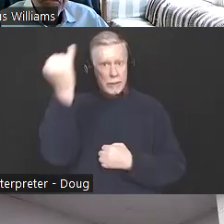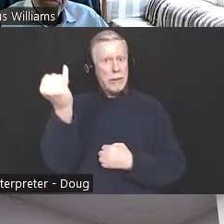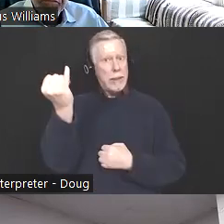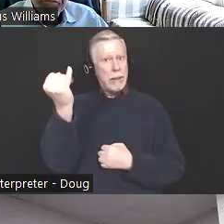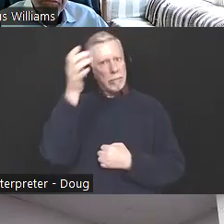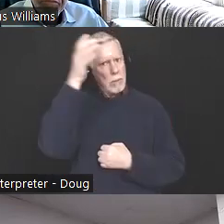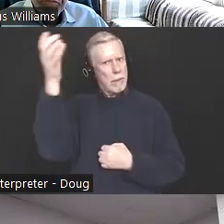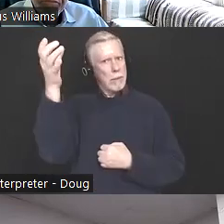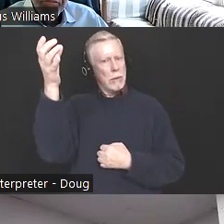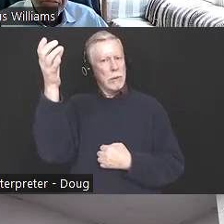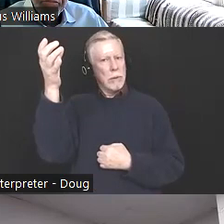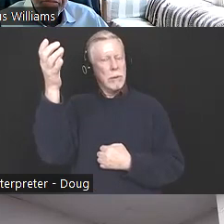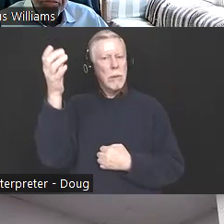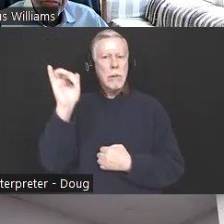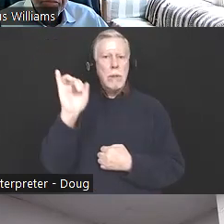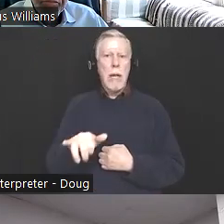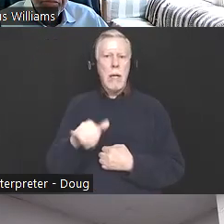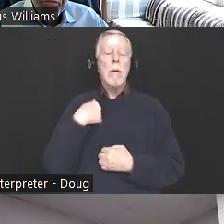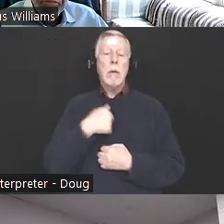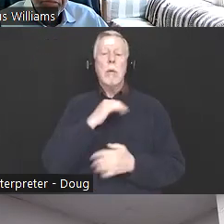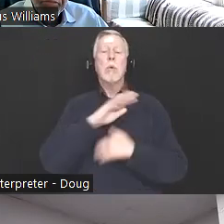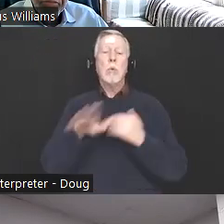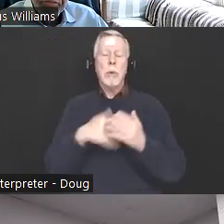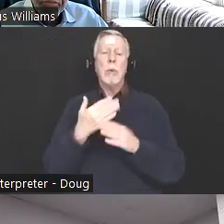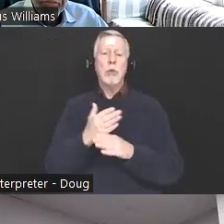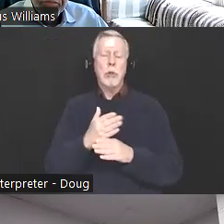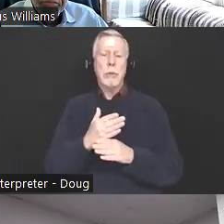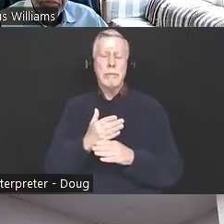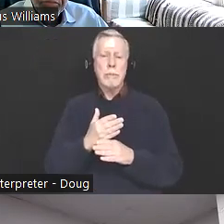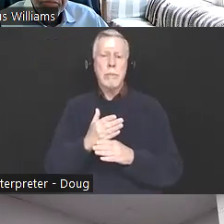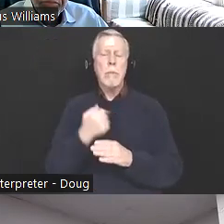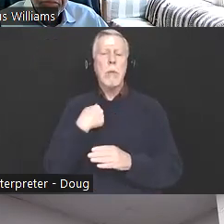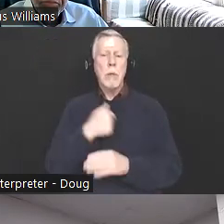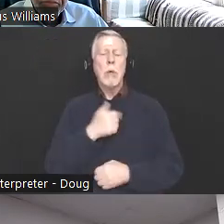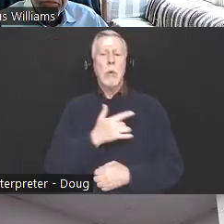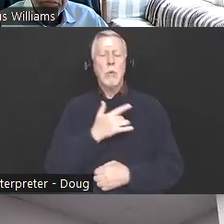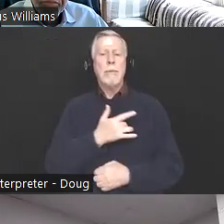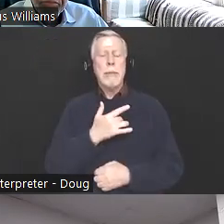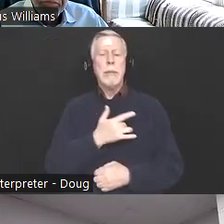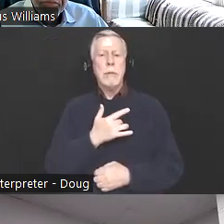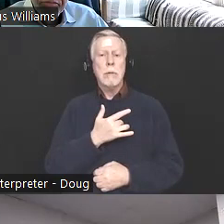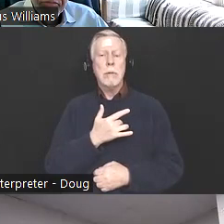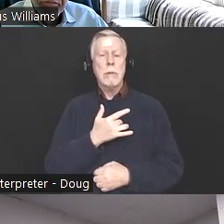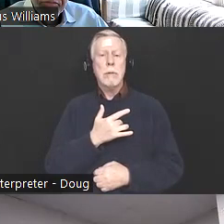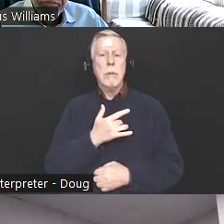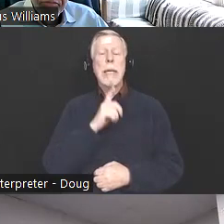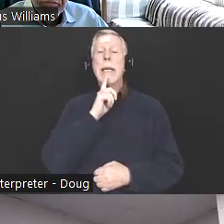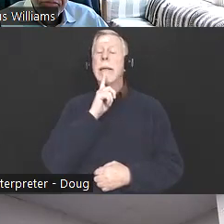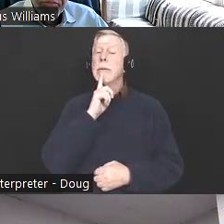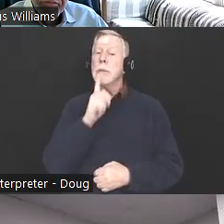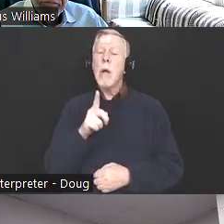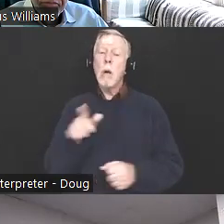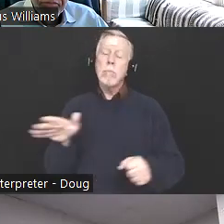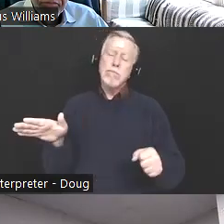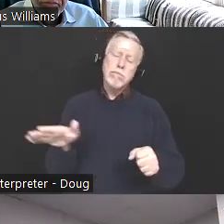concept that we all shared, that we feel though that it is so comprehensive